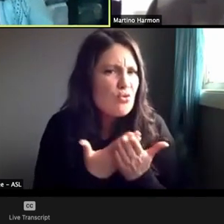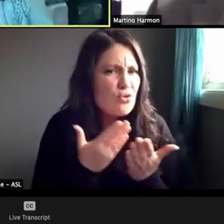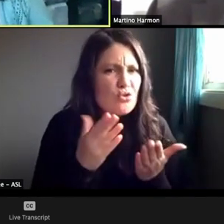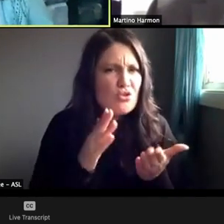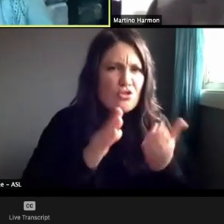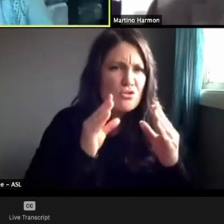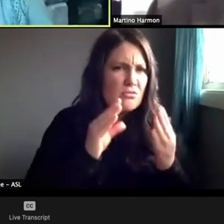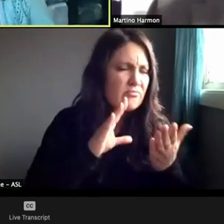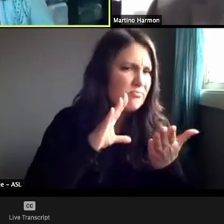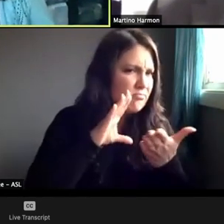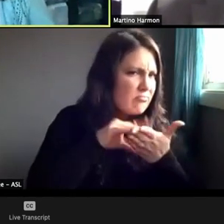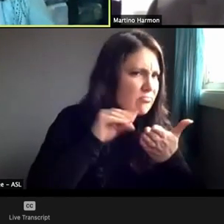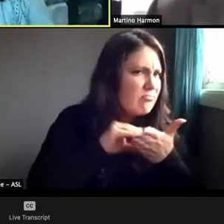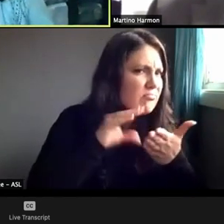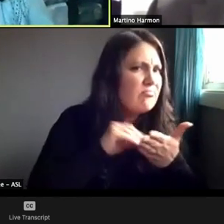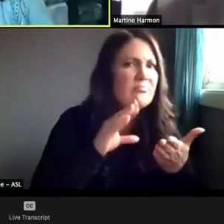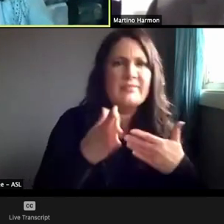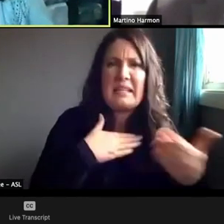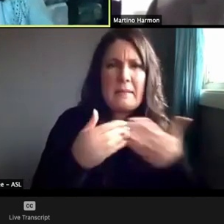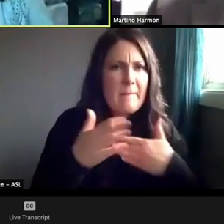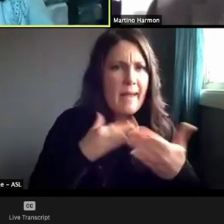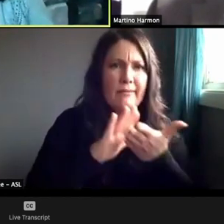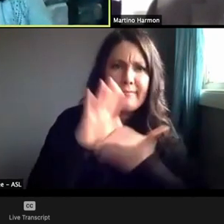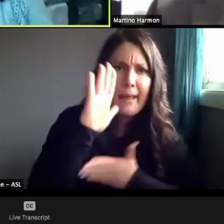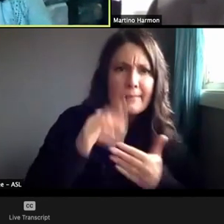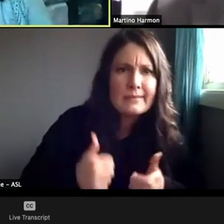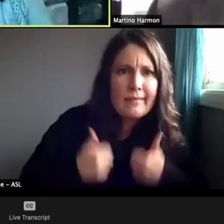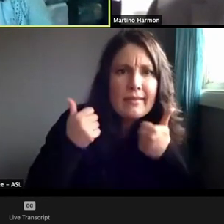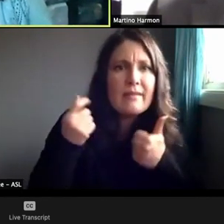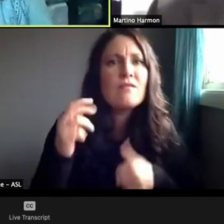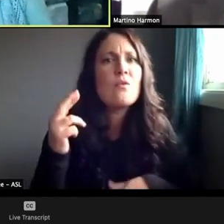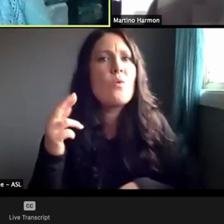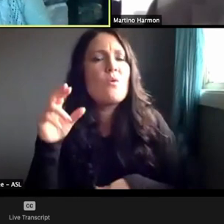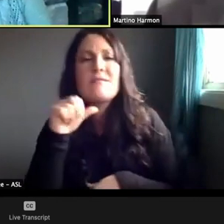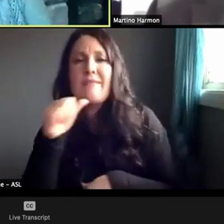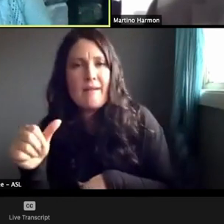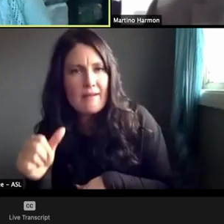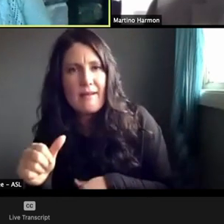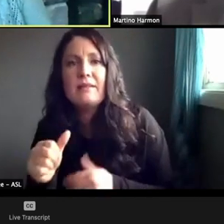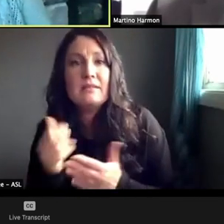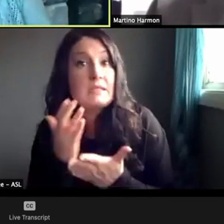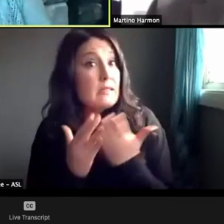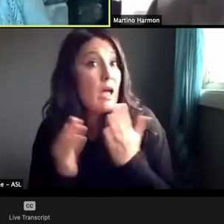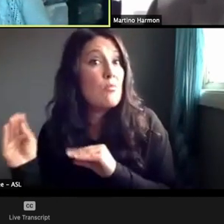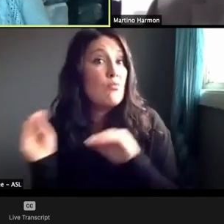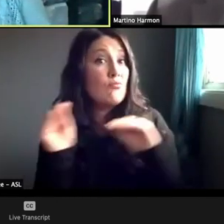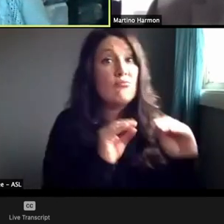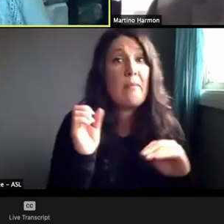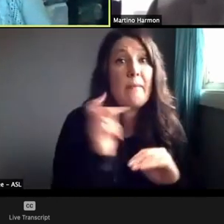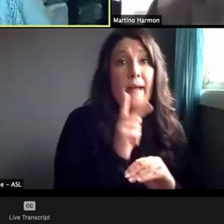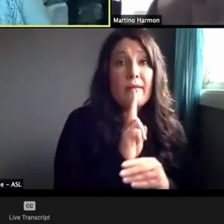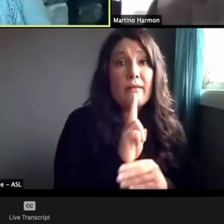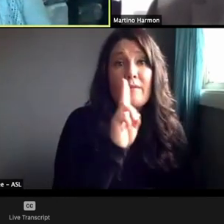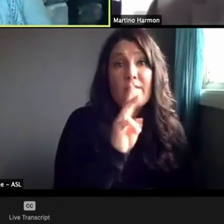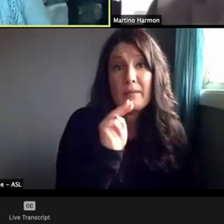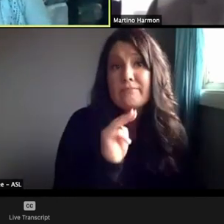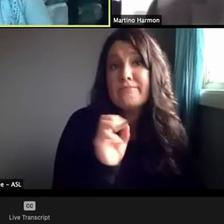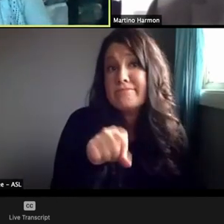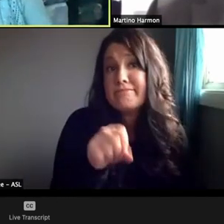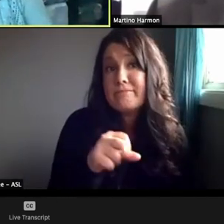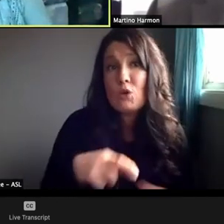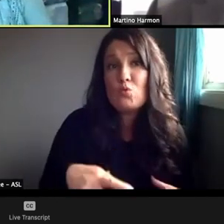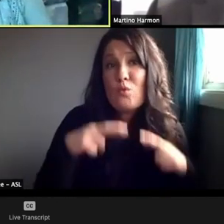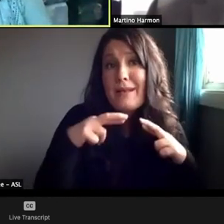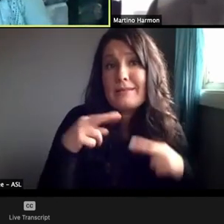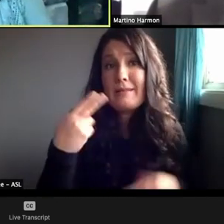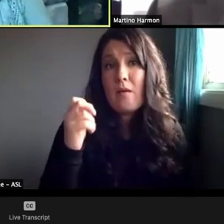or and there are several that are returning to the residence halls. There is a question about the saliva